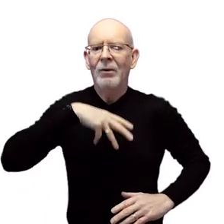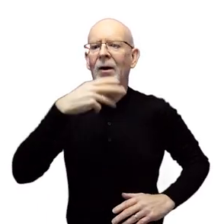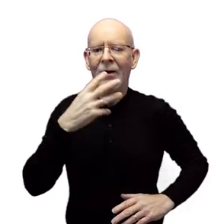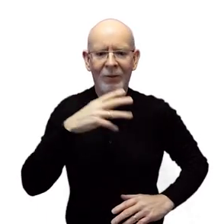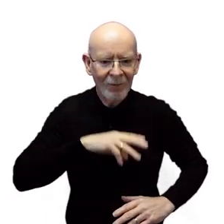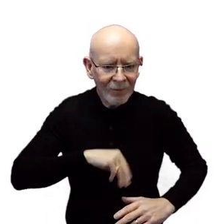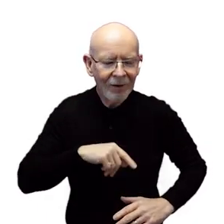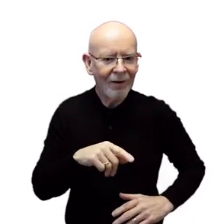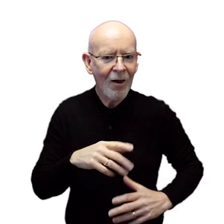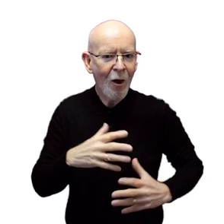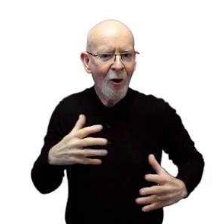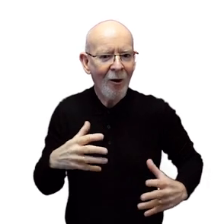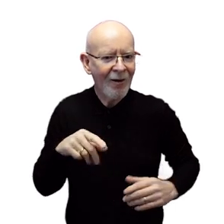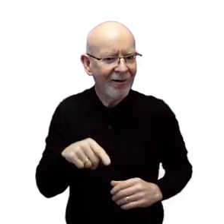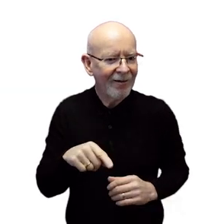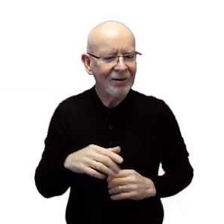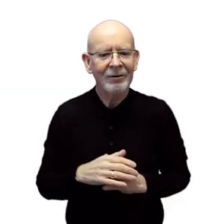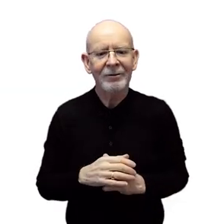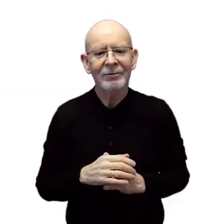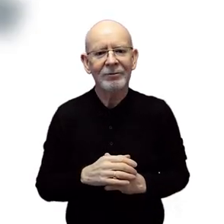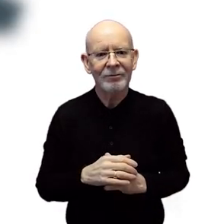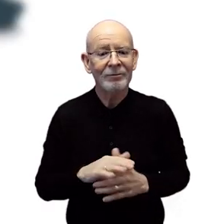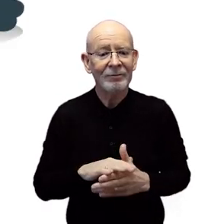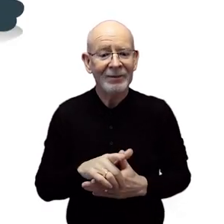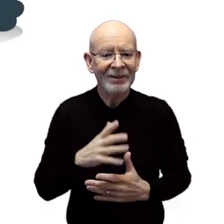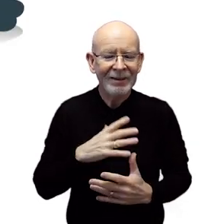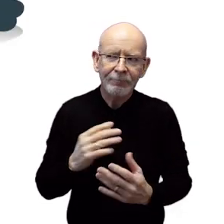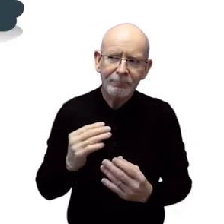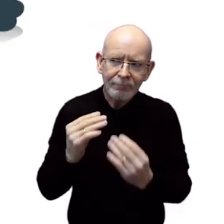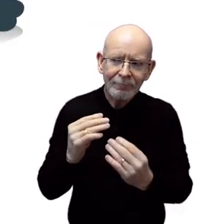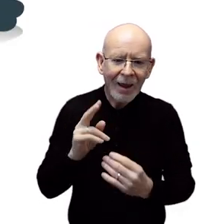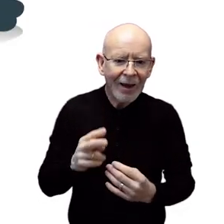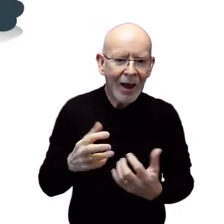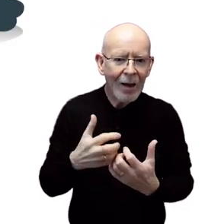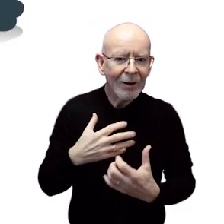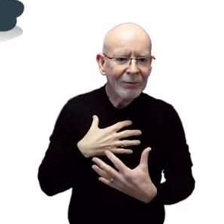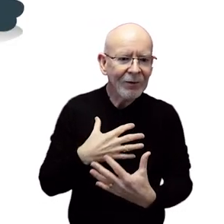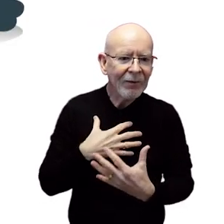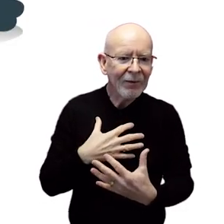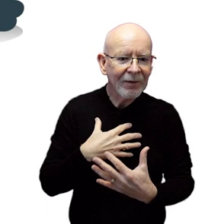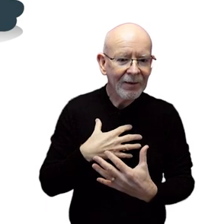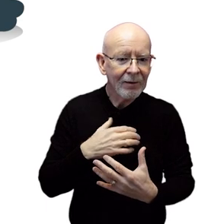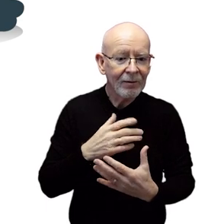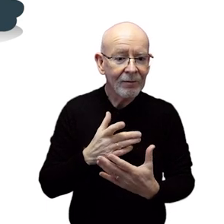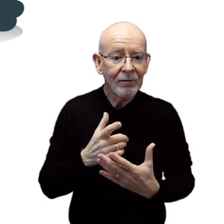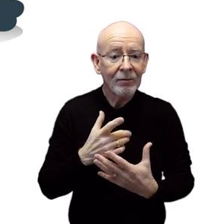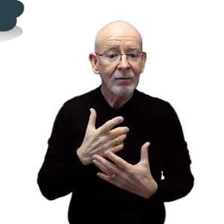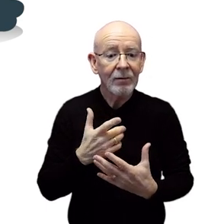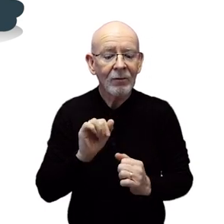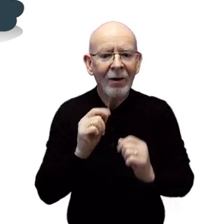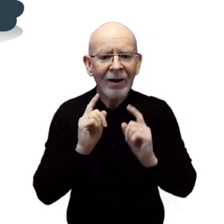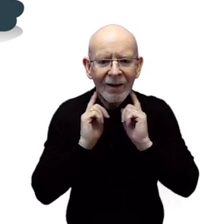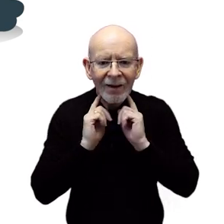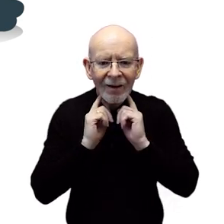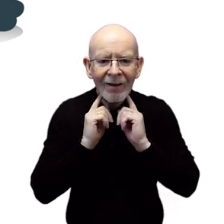a more effective breath. Breathing retraining in lying. The muscles in our neck and upper rib cage